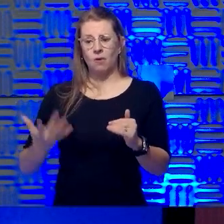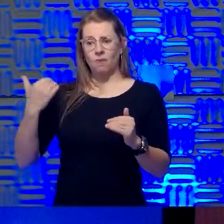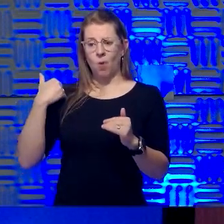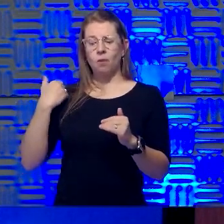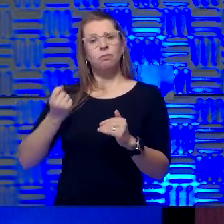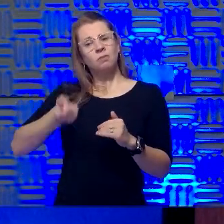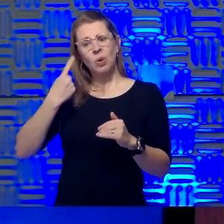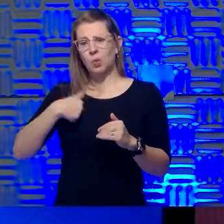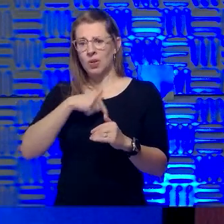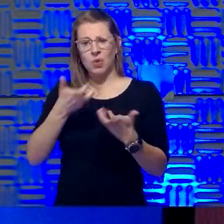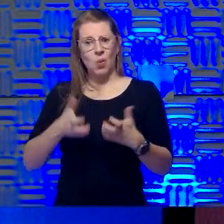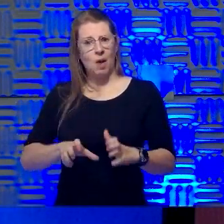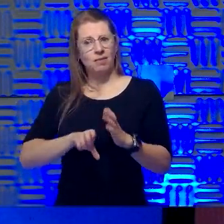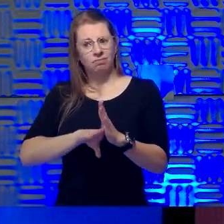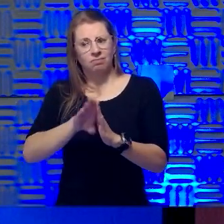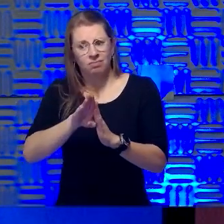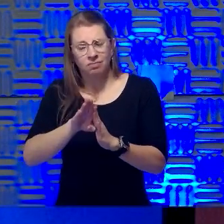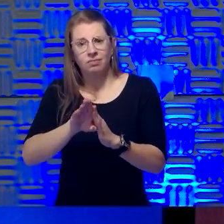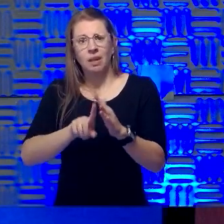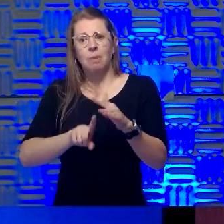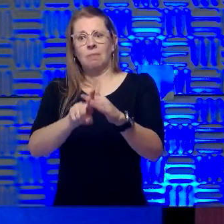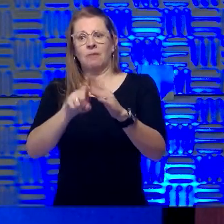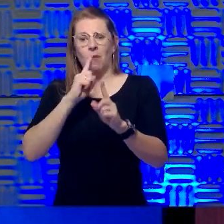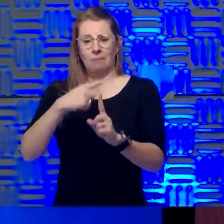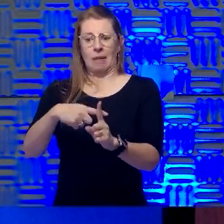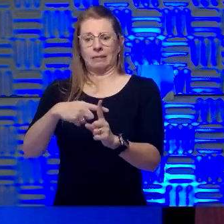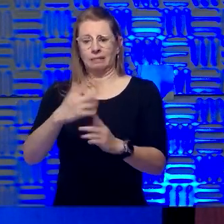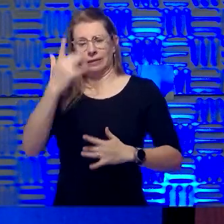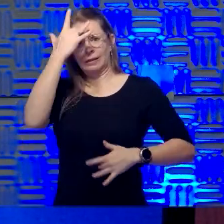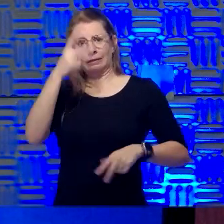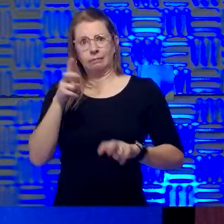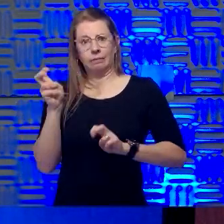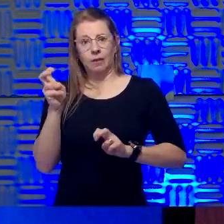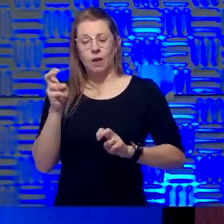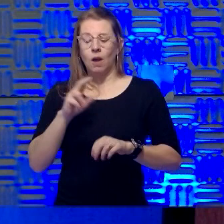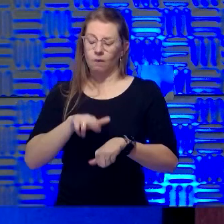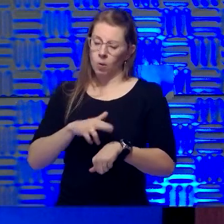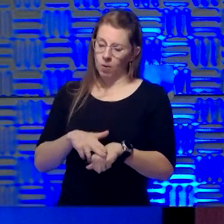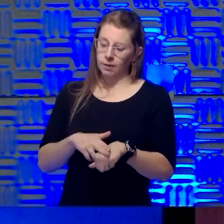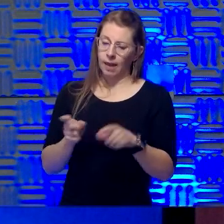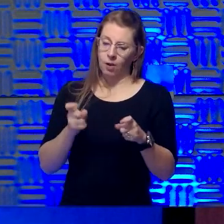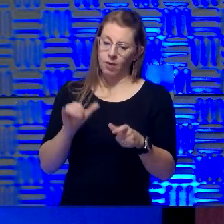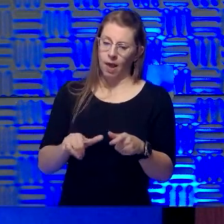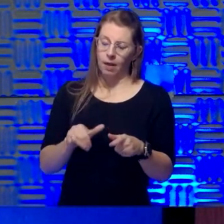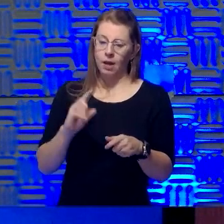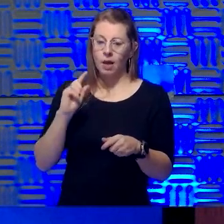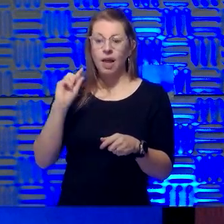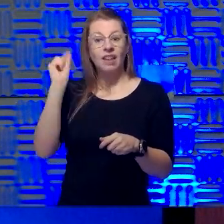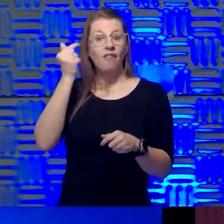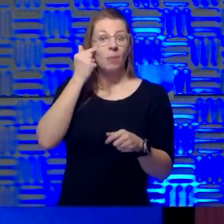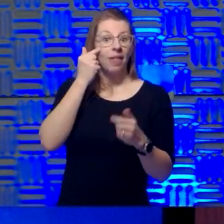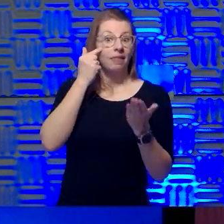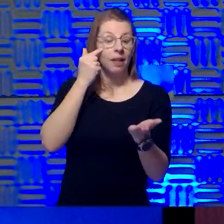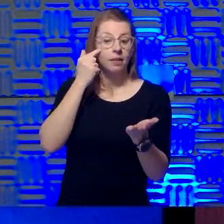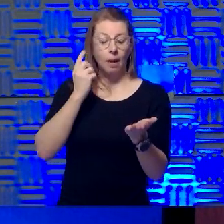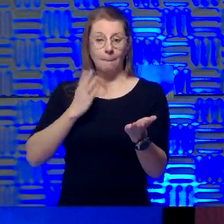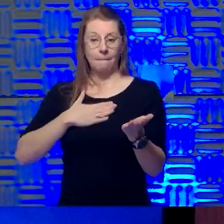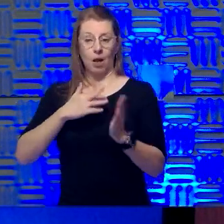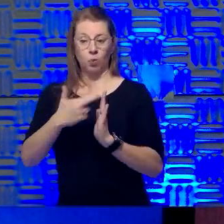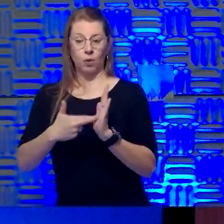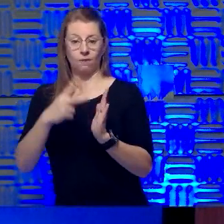surge, but it's possible. Of course, the way to handle that is to say, here's the government things, and here's my rules of